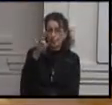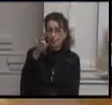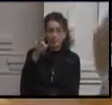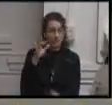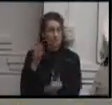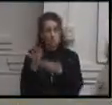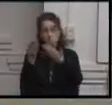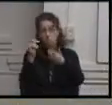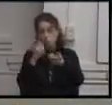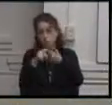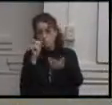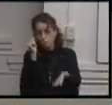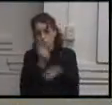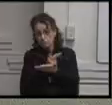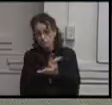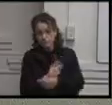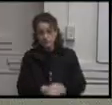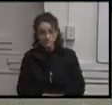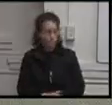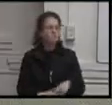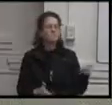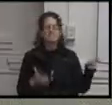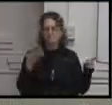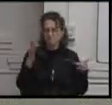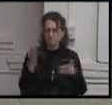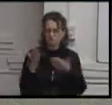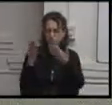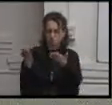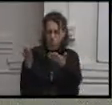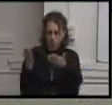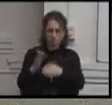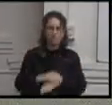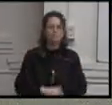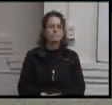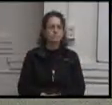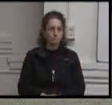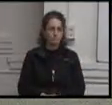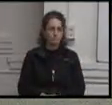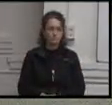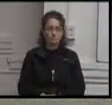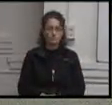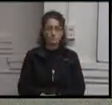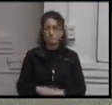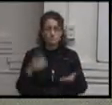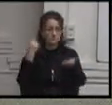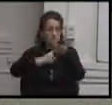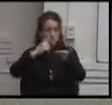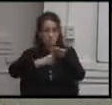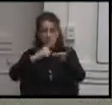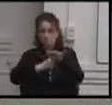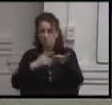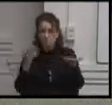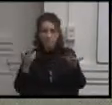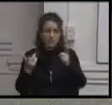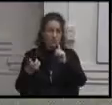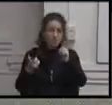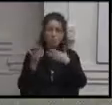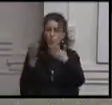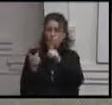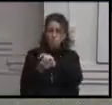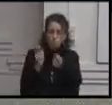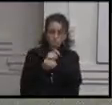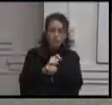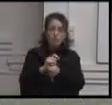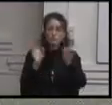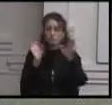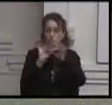approve the minutes from November 18th as presented? So moved. We have a motion. Is there any discussion, any changes, any